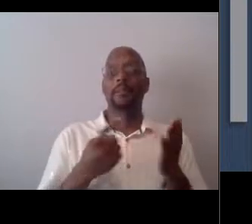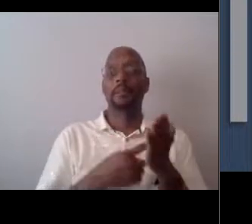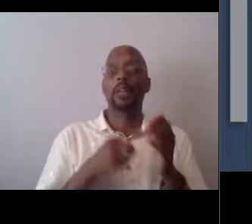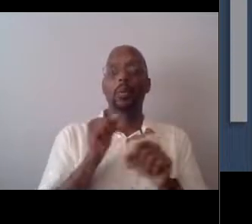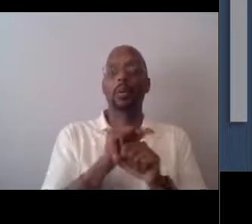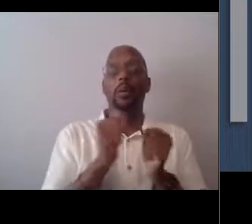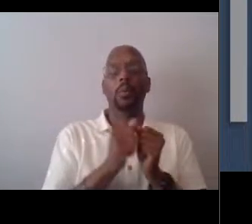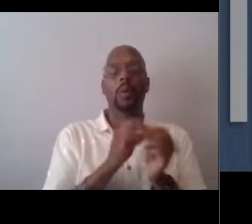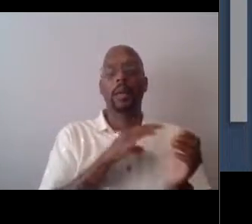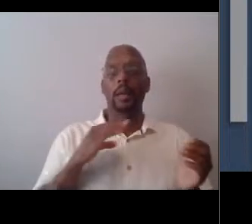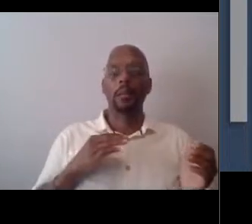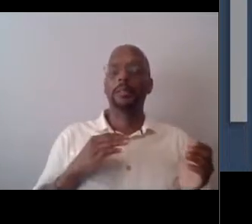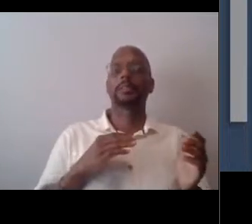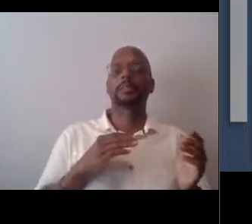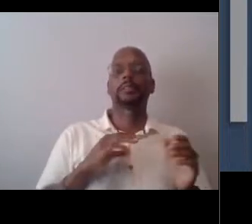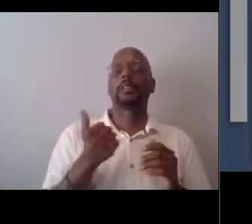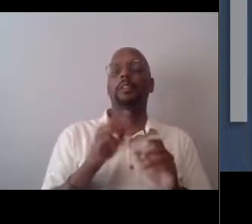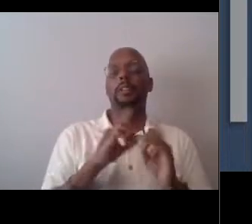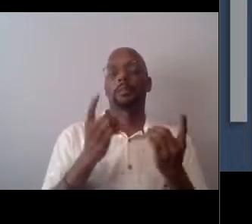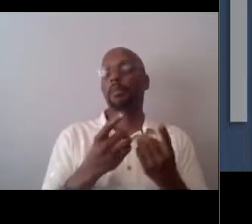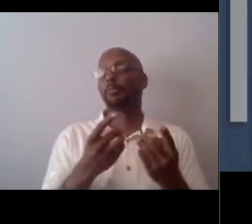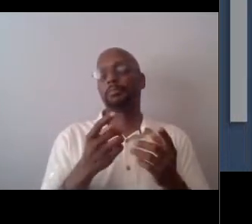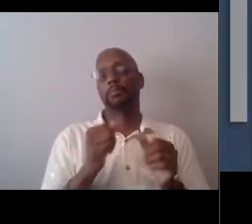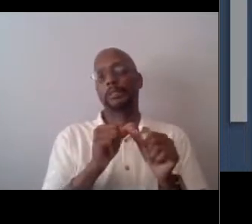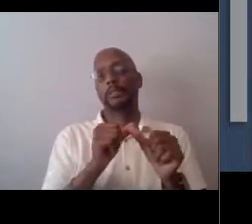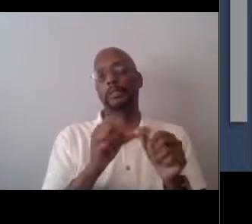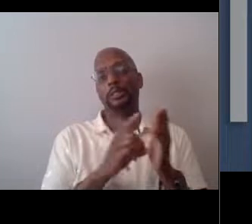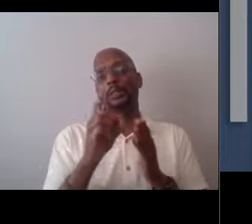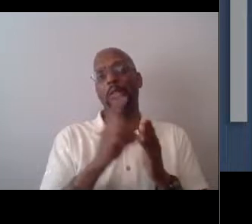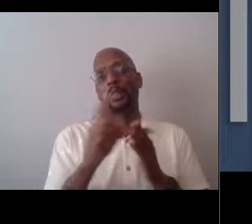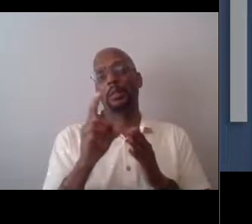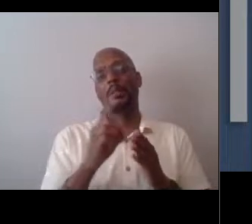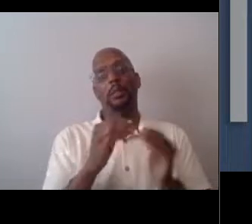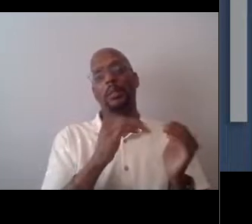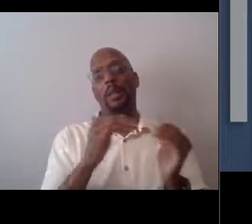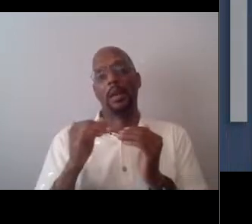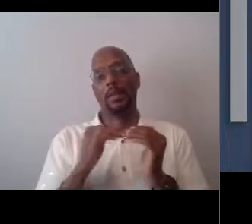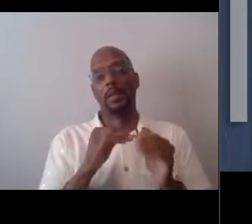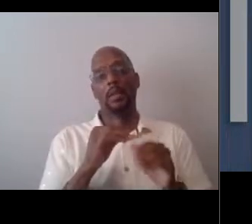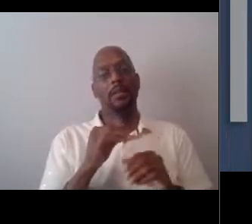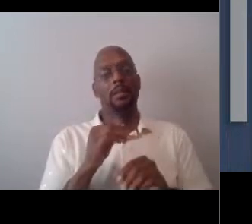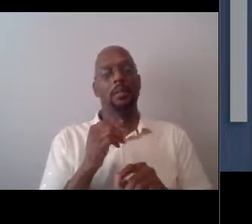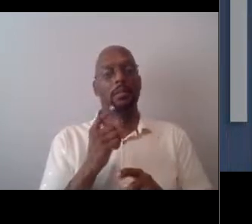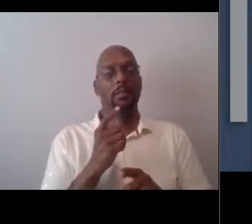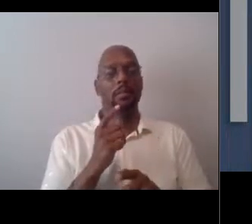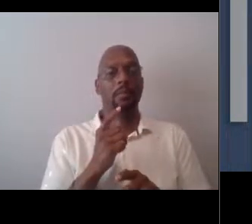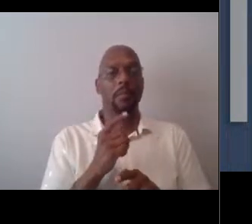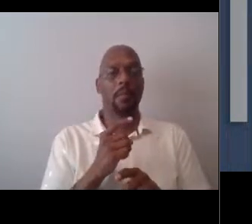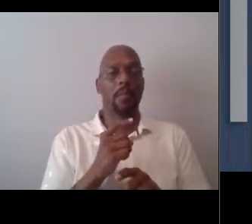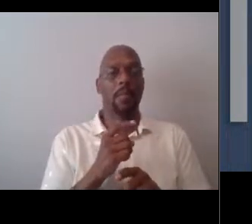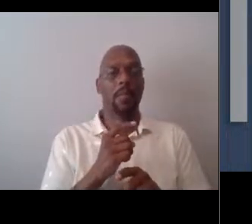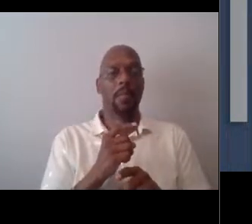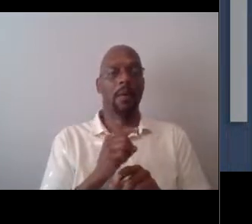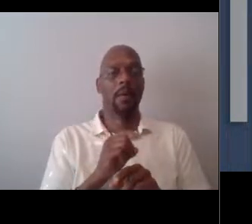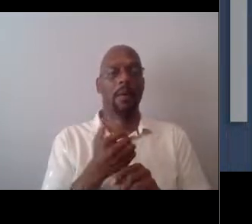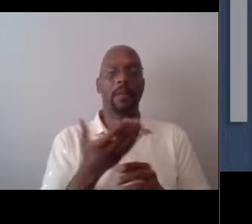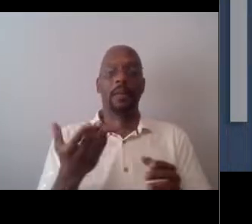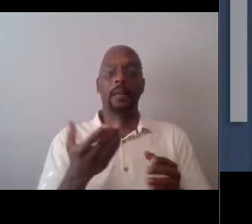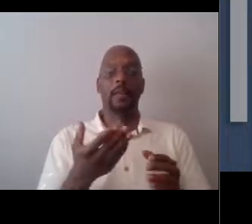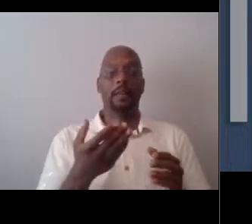other partners as we continue to develop the Equity Index. So one of the things that I